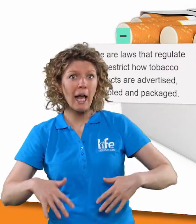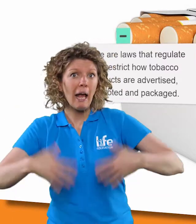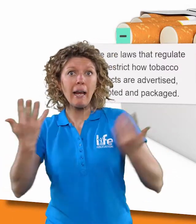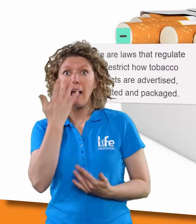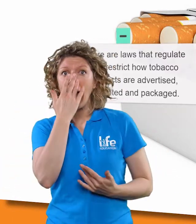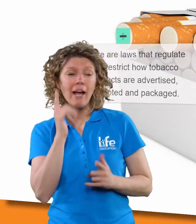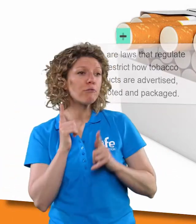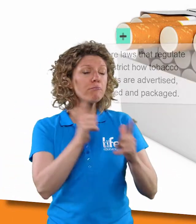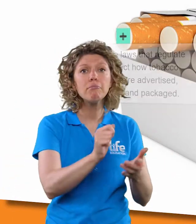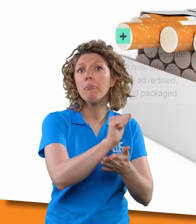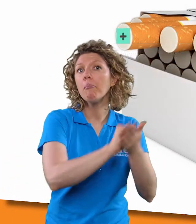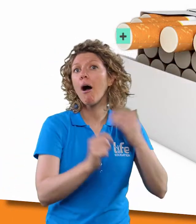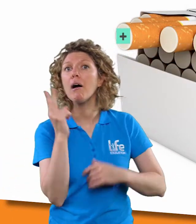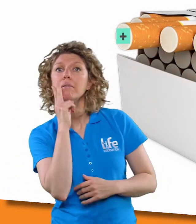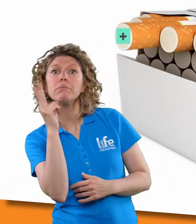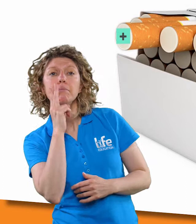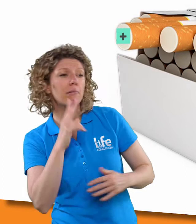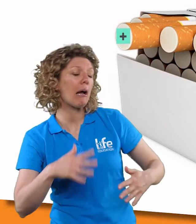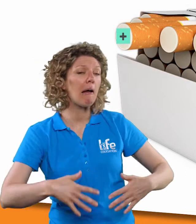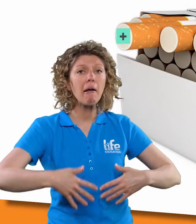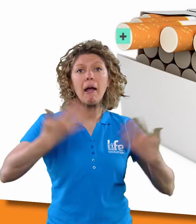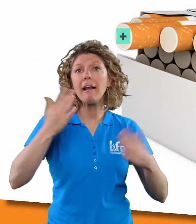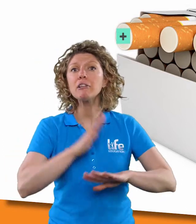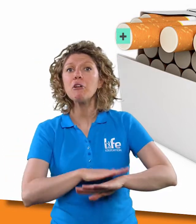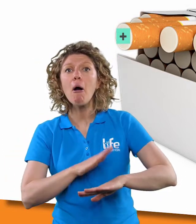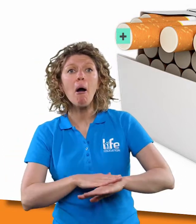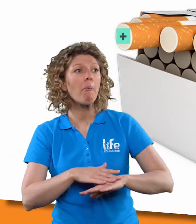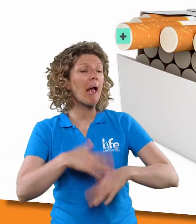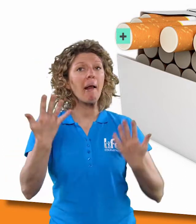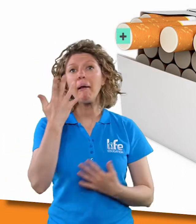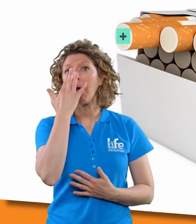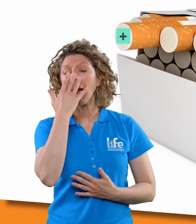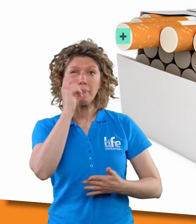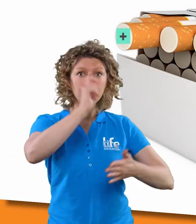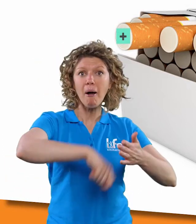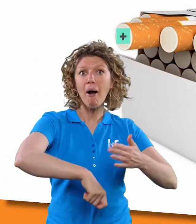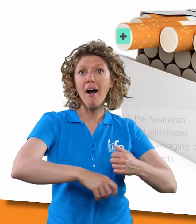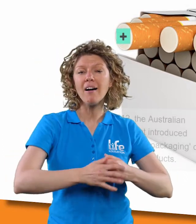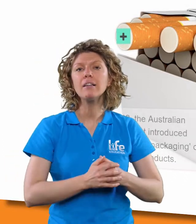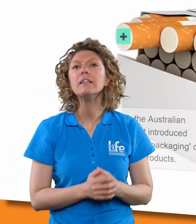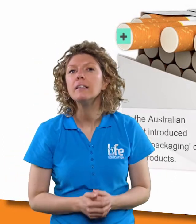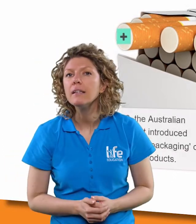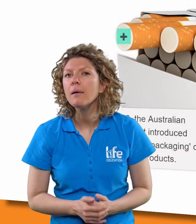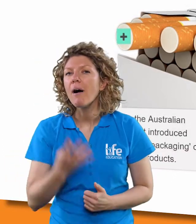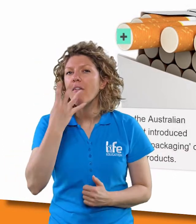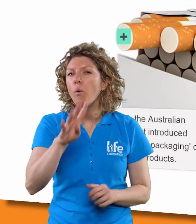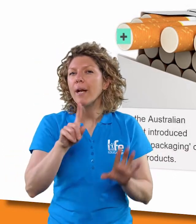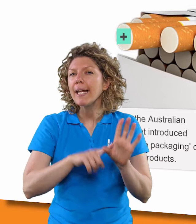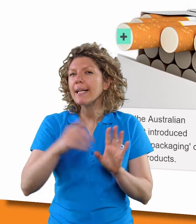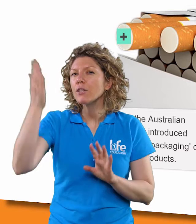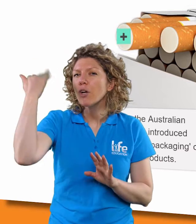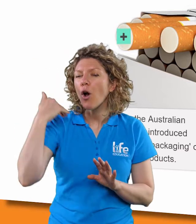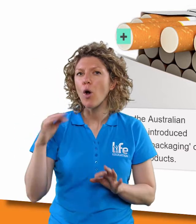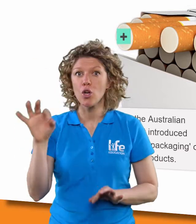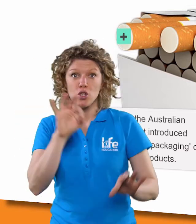them pretty much anywhere they wanted, anytime they wanted. But about 40 years ago, the scientists and the